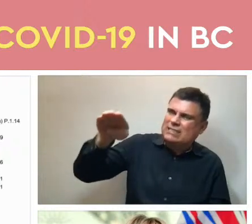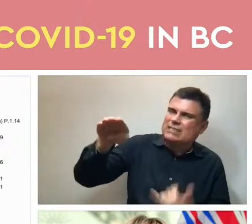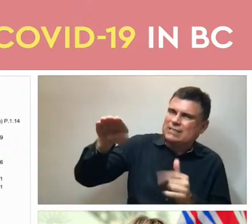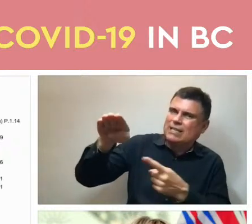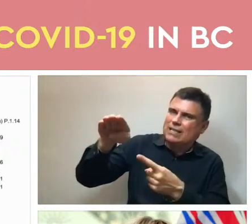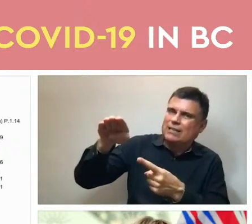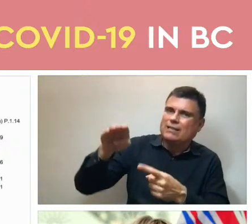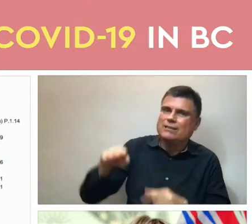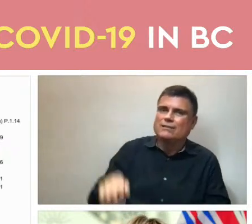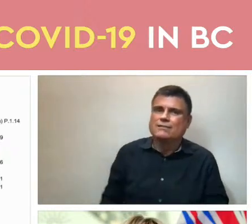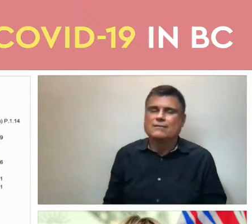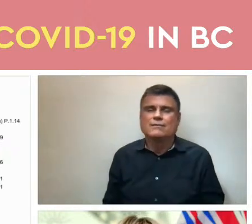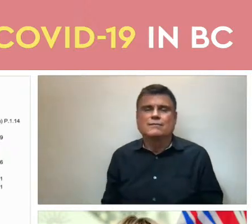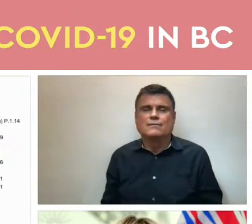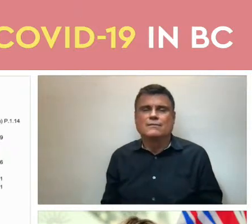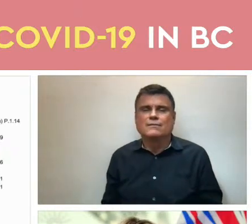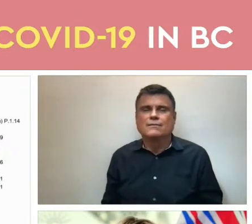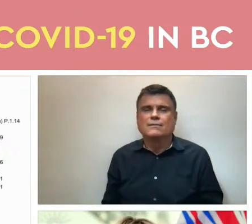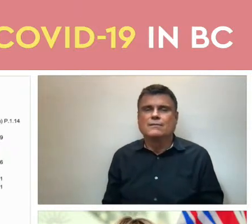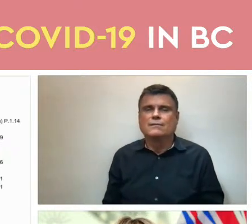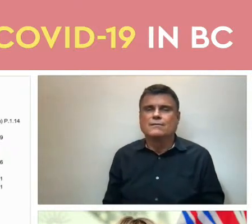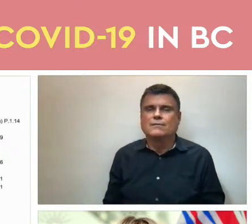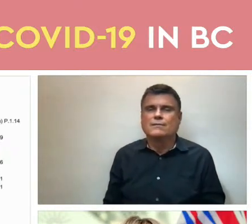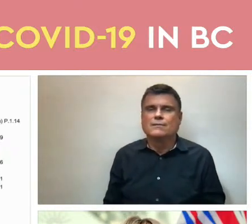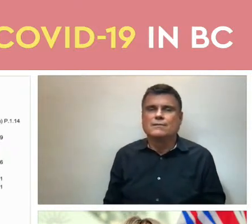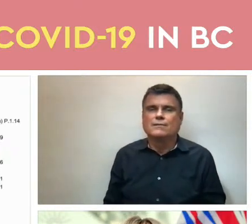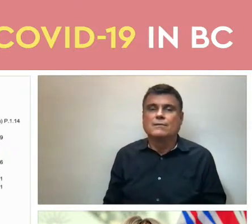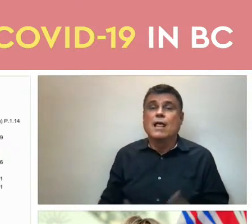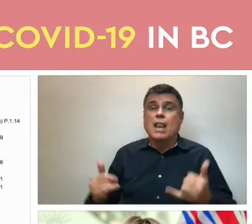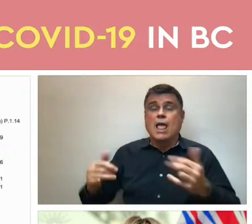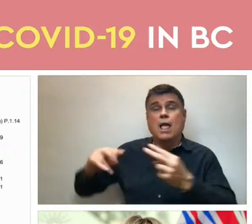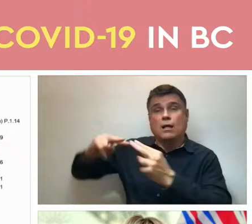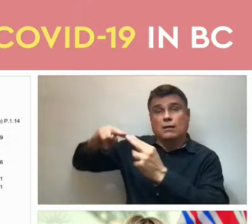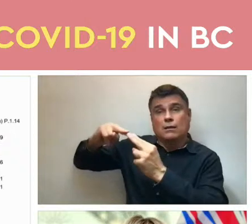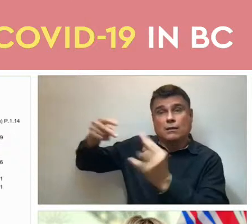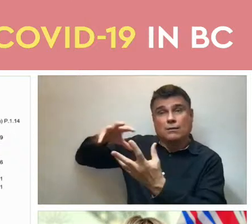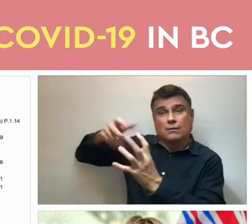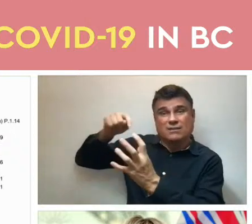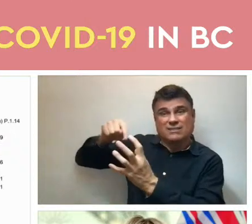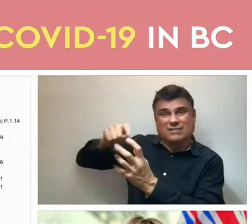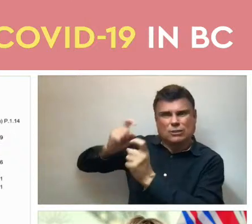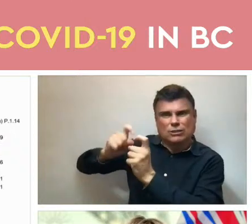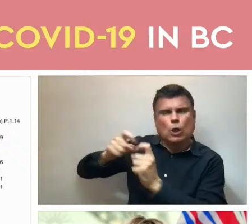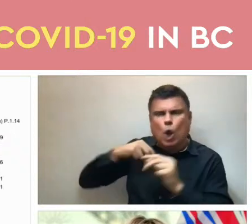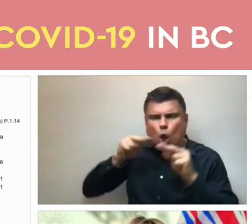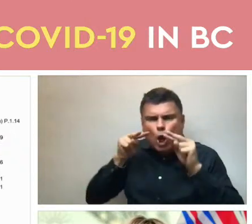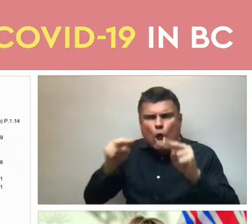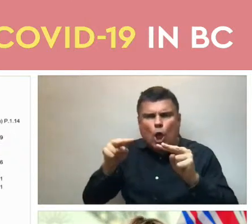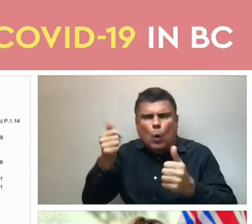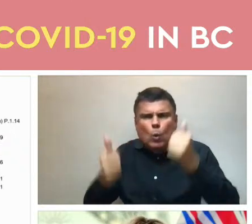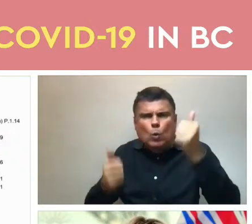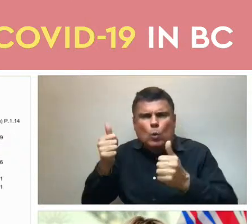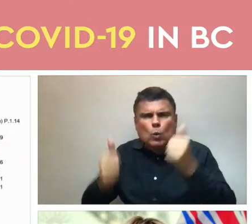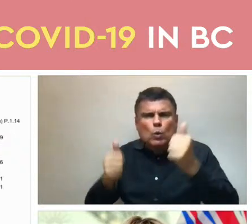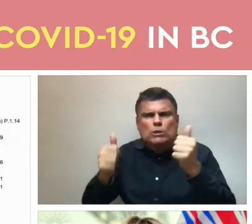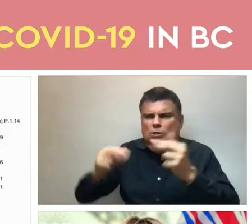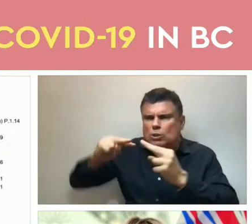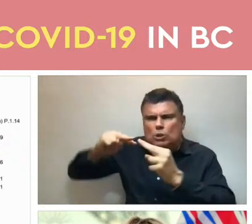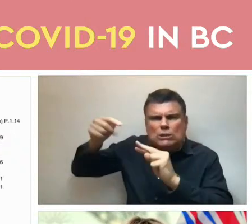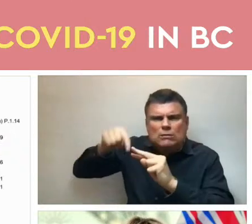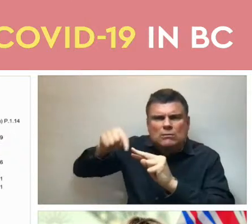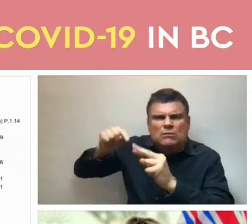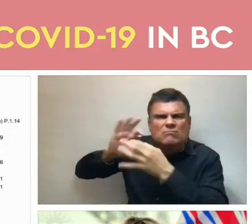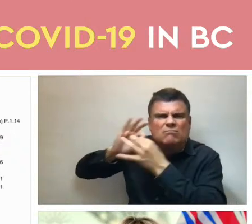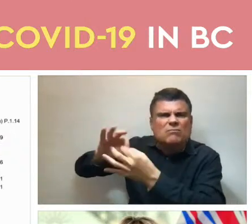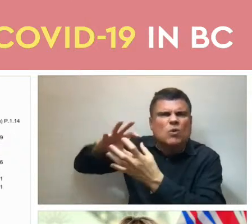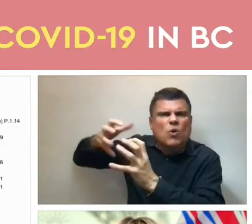genome sequencing and how we've been using this to understand which strains of the virus are causing illness in the province and